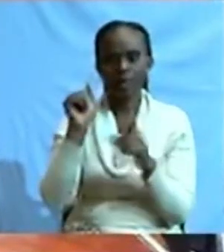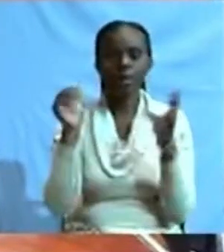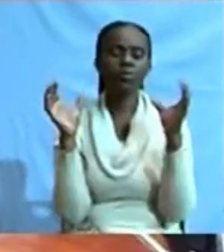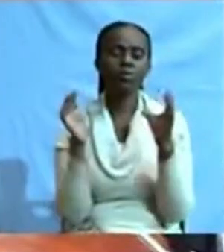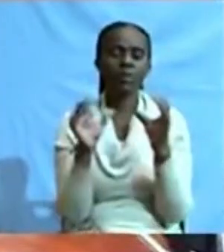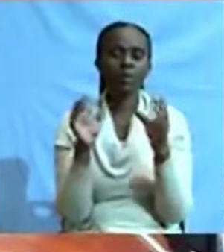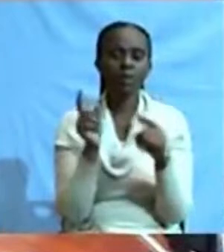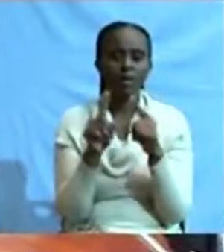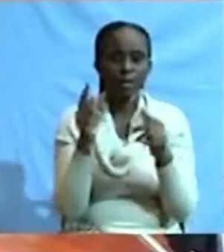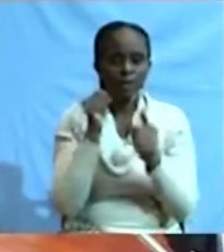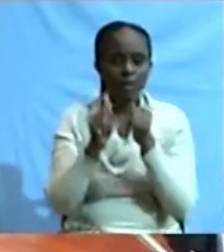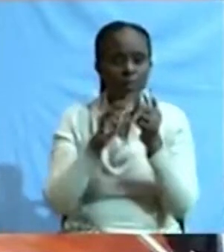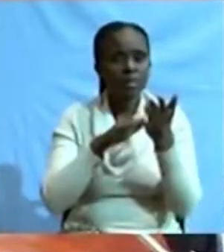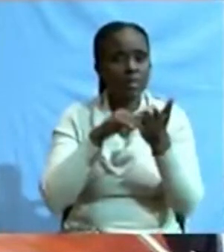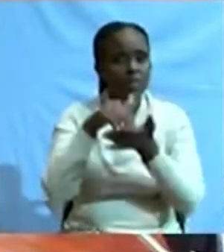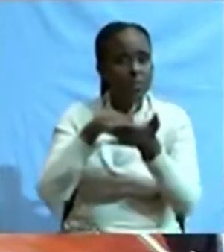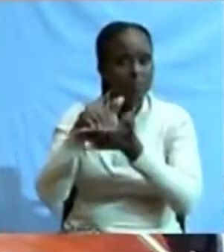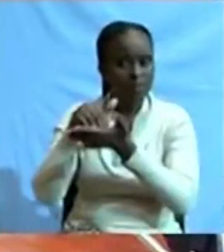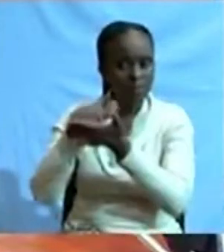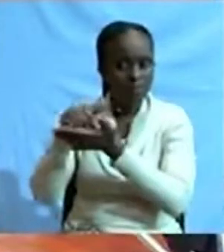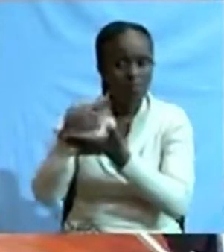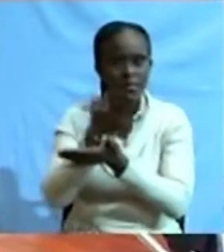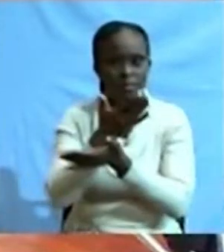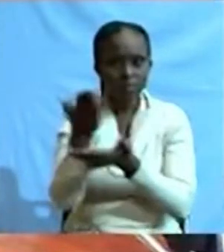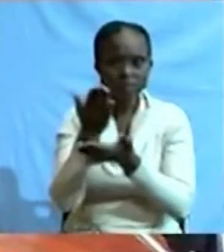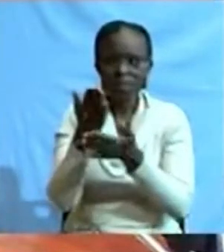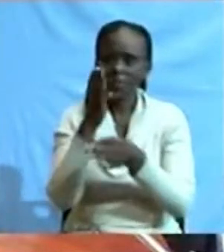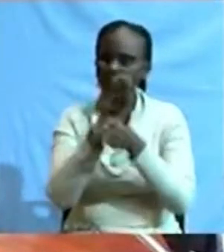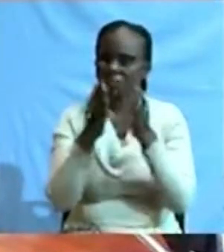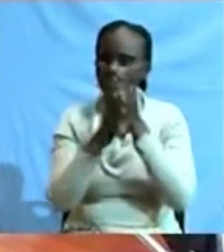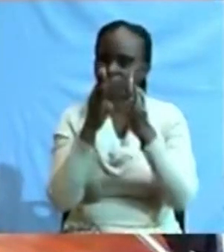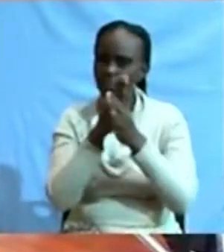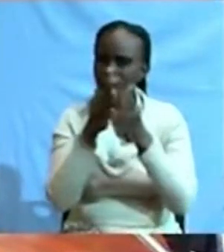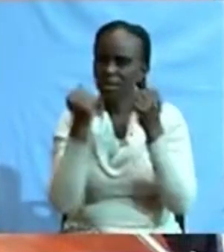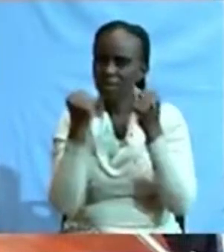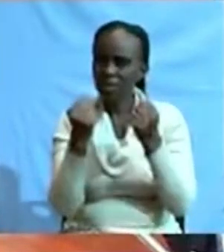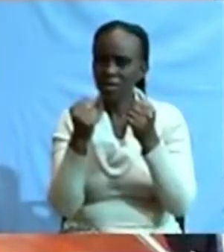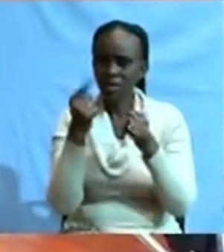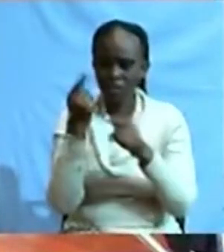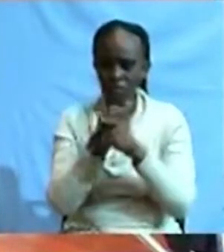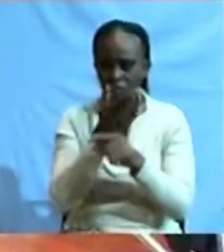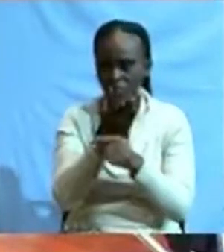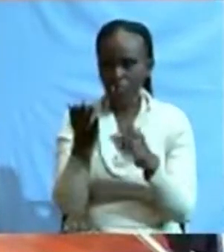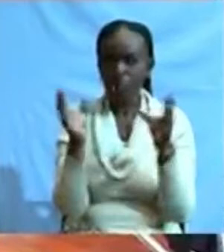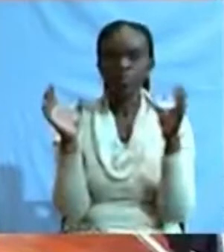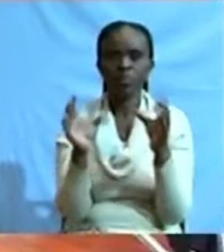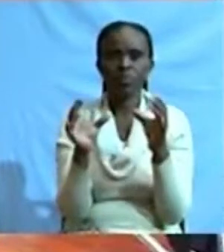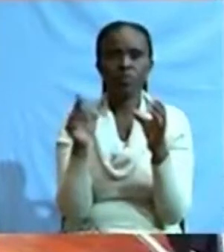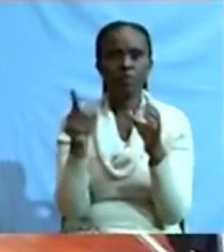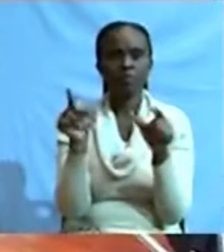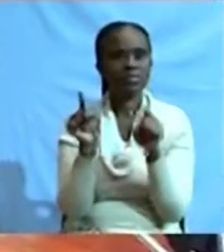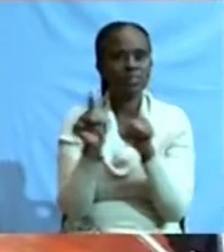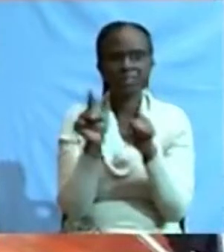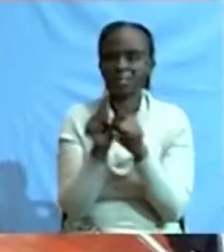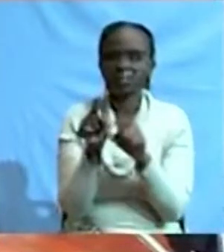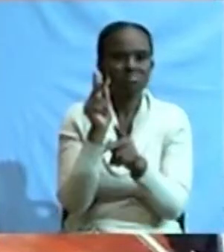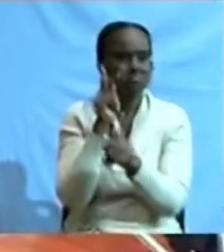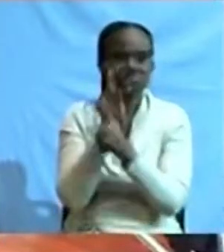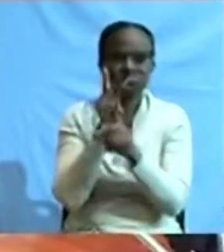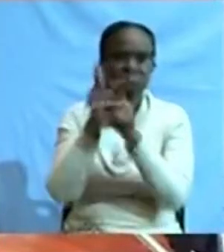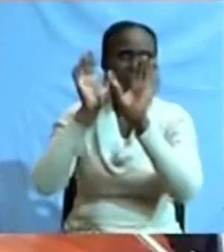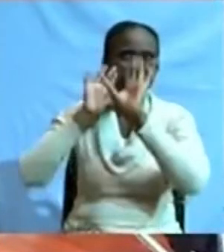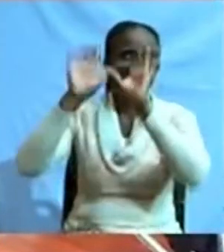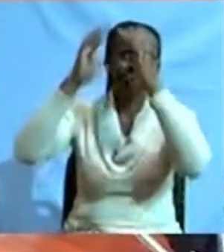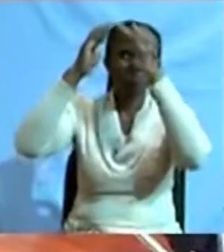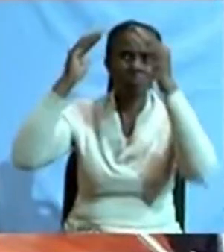However, due to the weakness of the superstructure of the building done by the community, it could not hold the roof